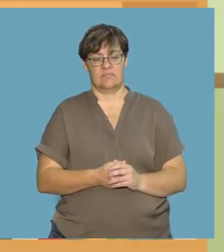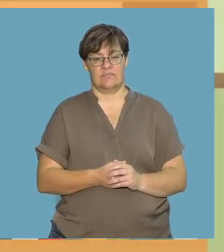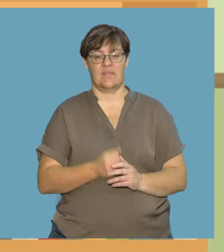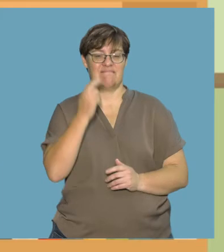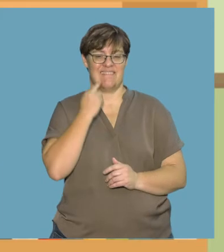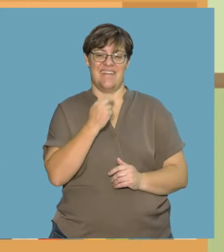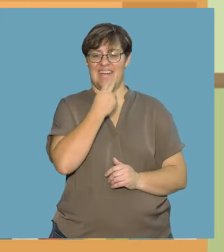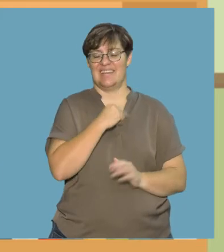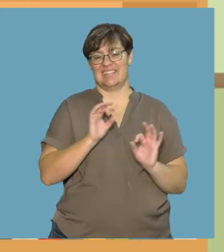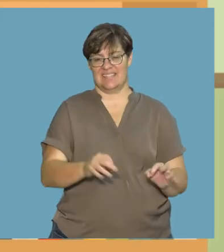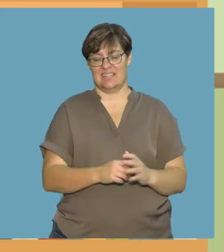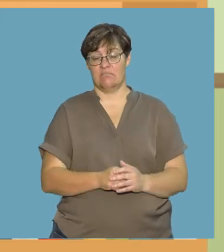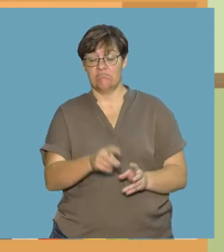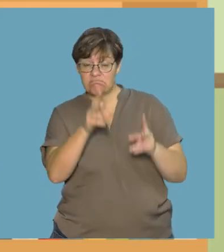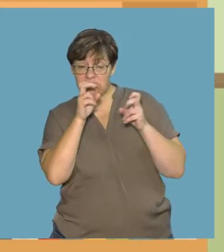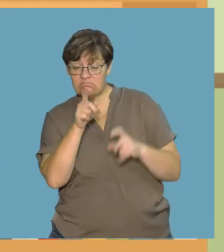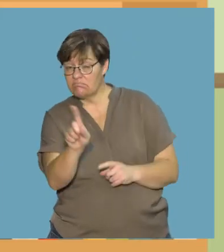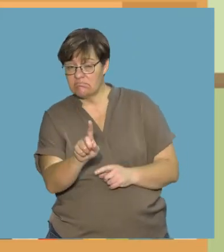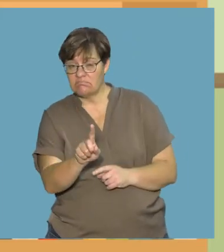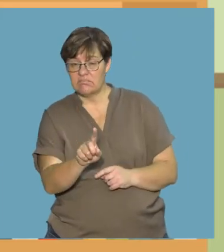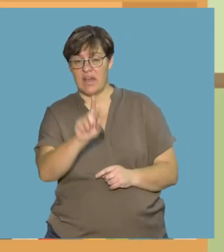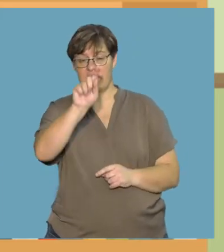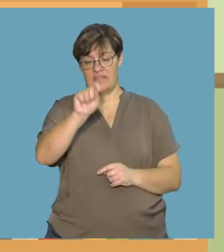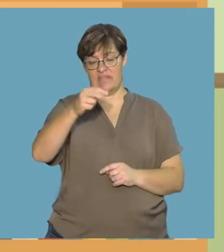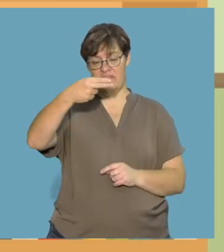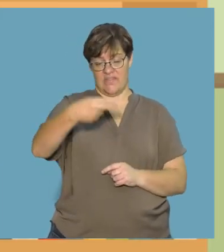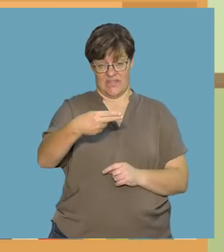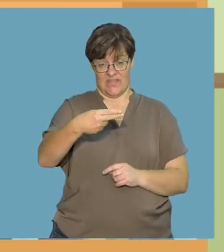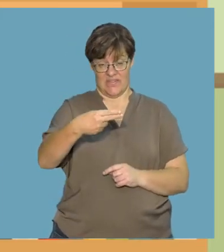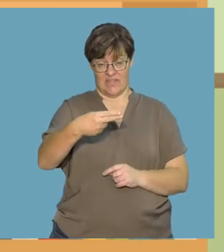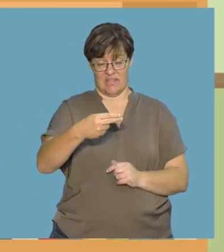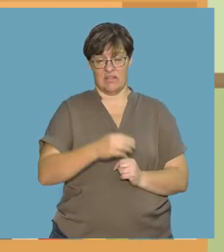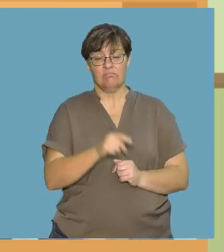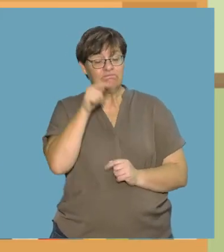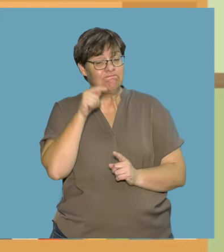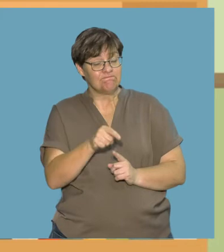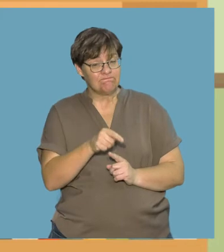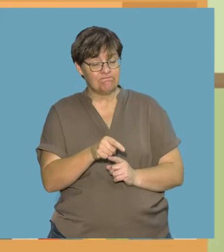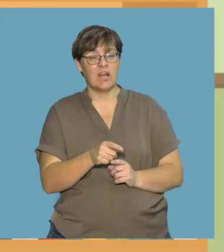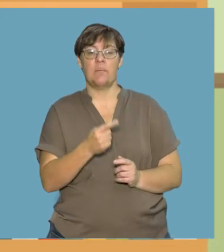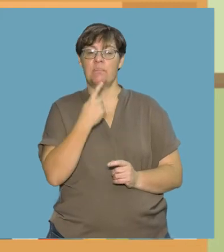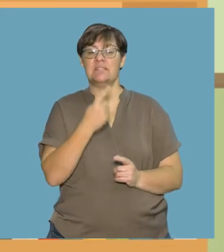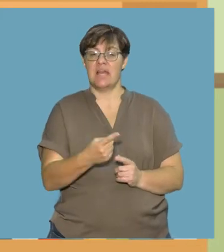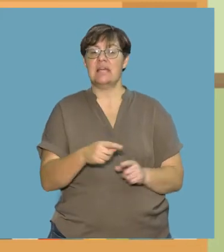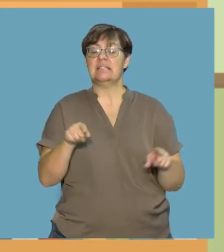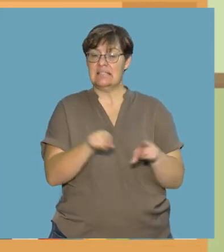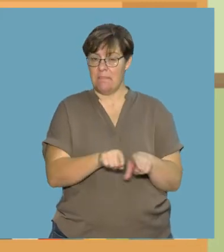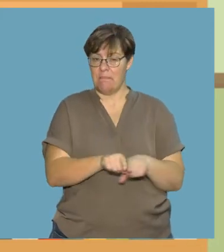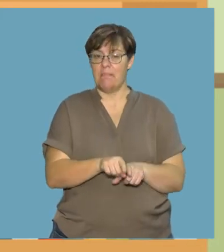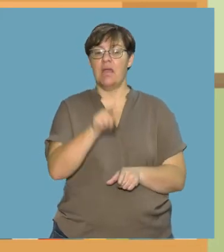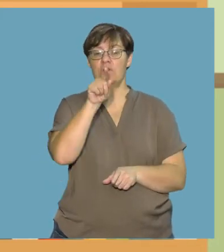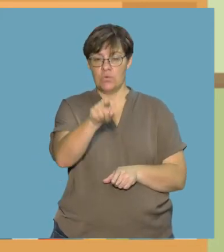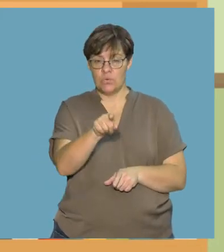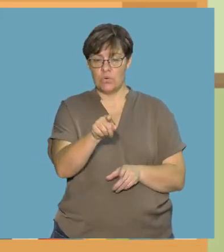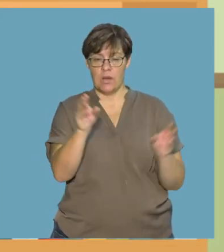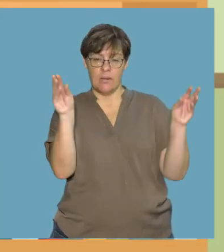Nice! We hear the sound. This time, I say the sounds and you put them